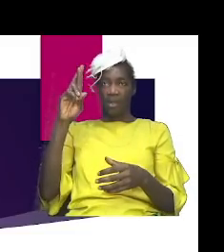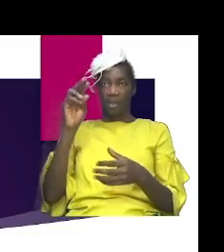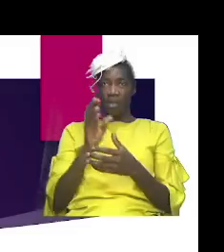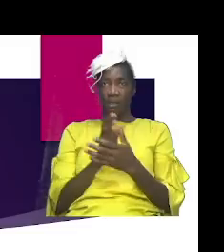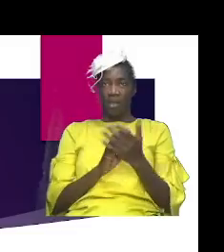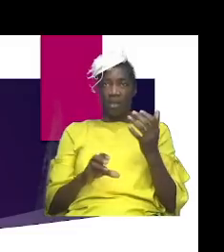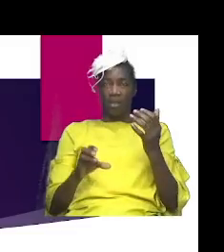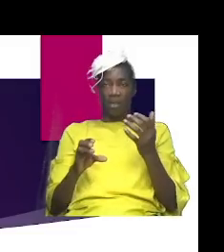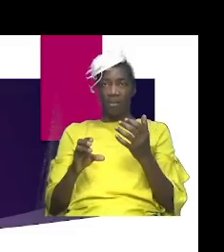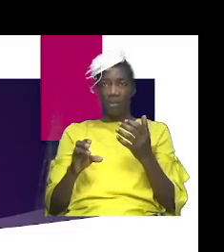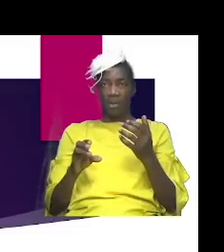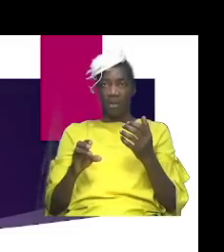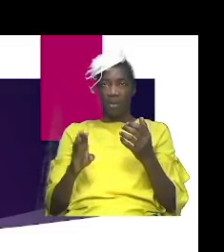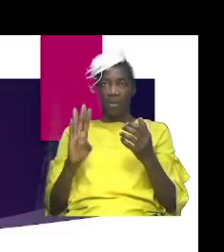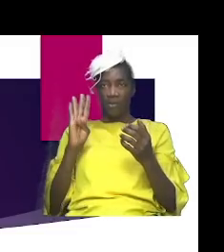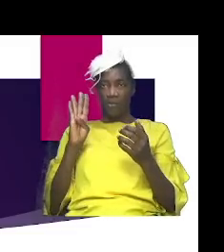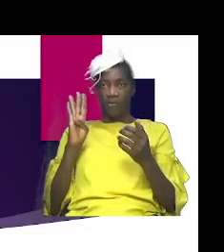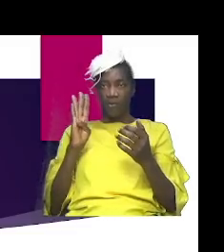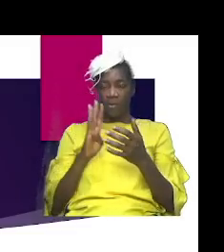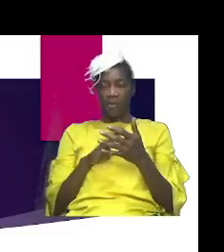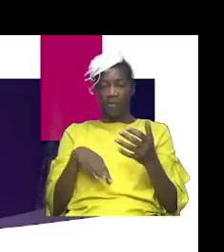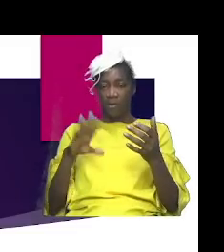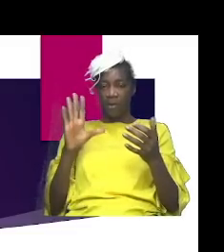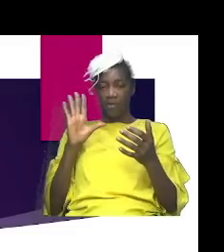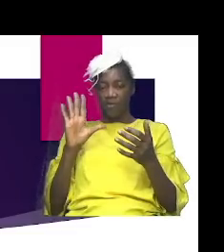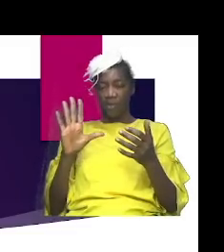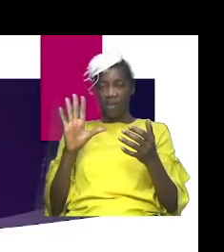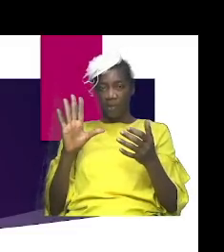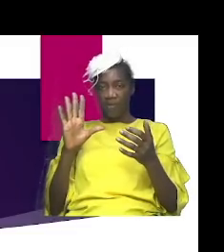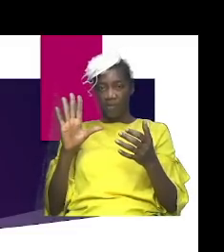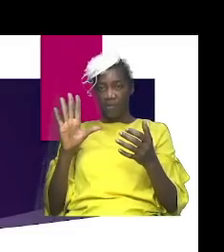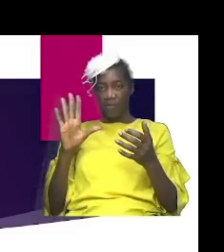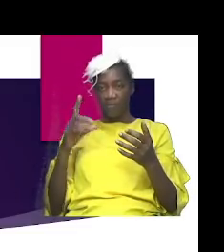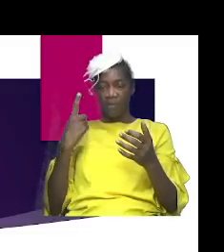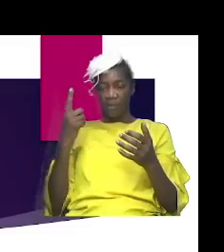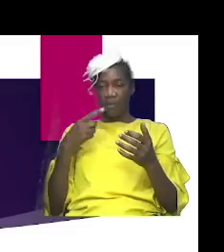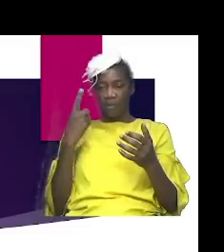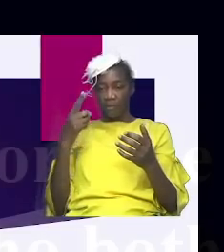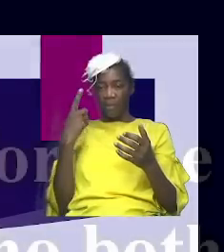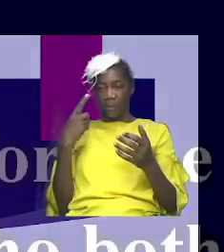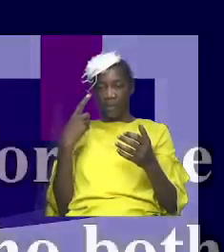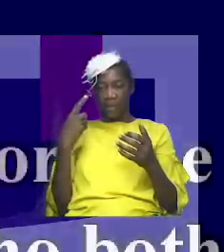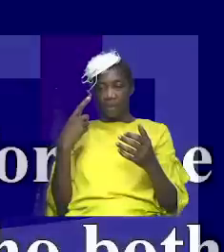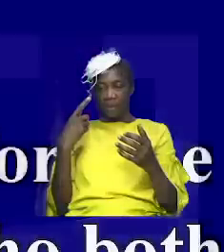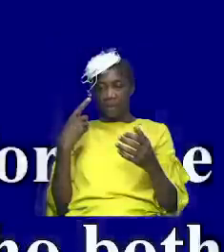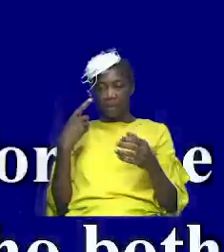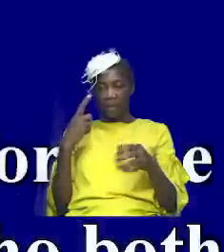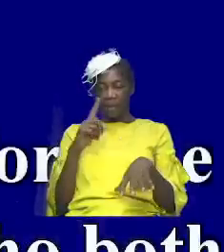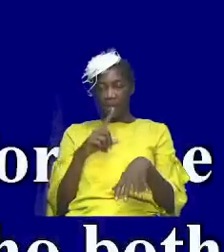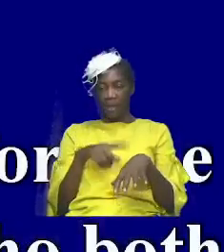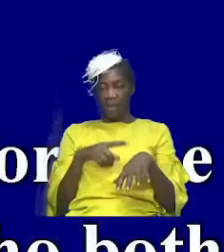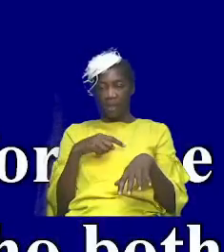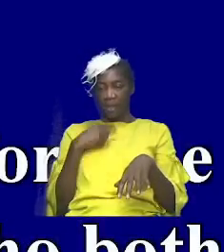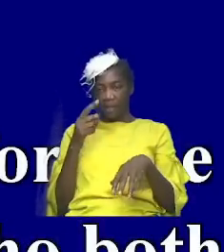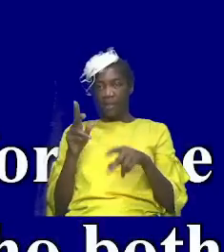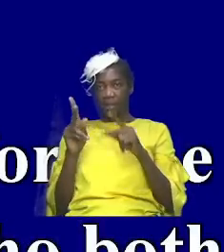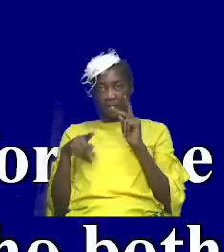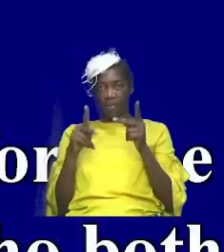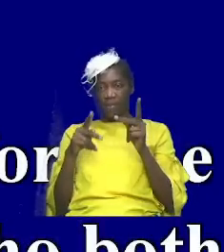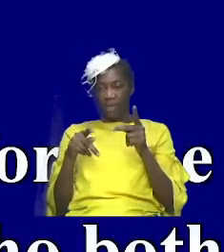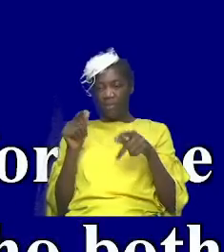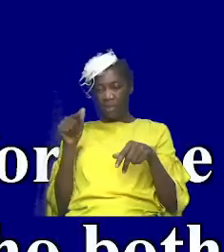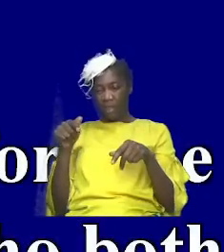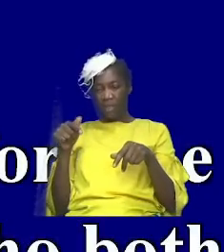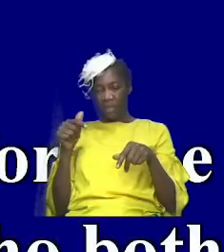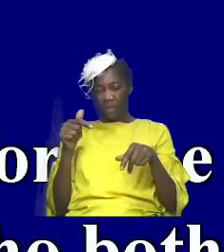after that because I want us to look at some other things. But there is always the tendency to be saying, people, this one did that